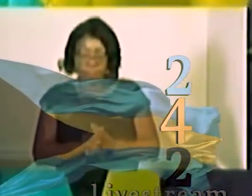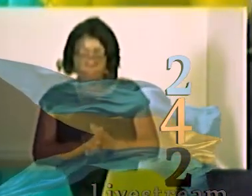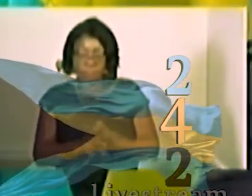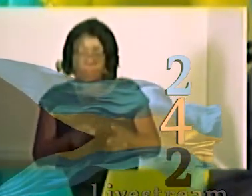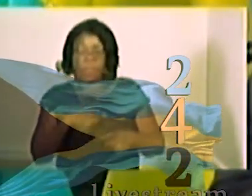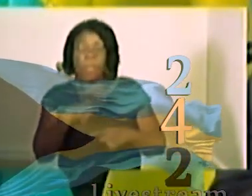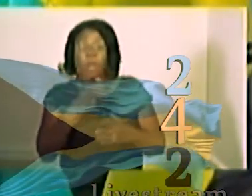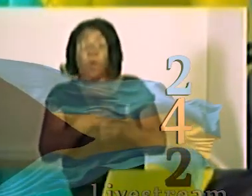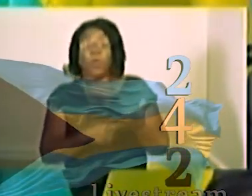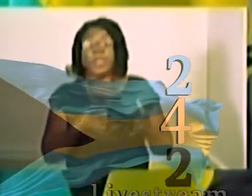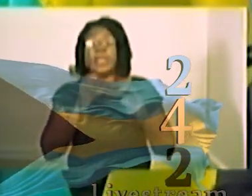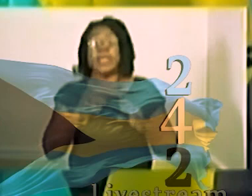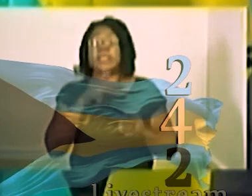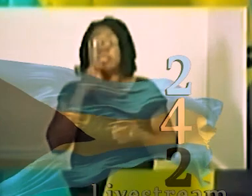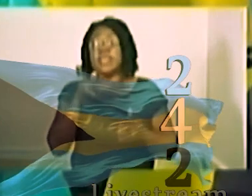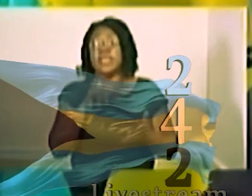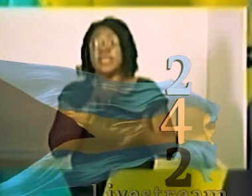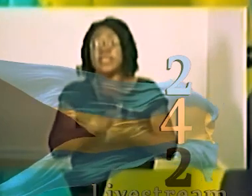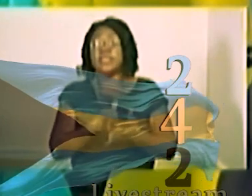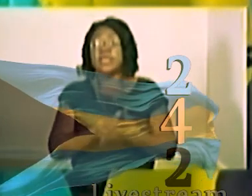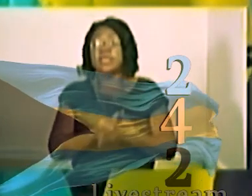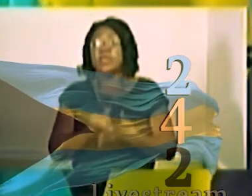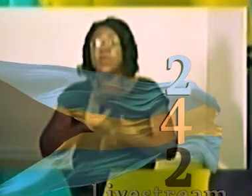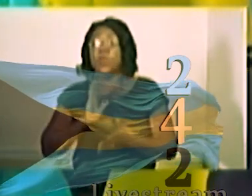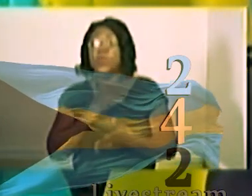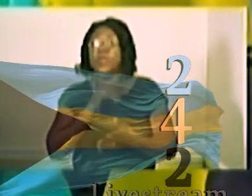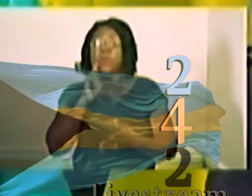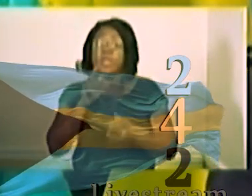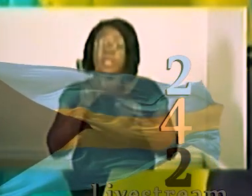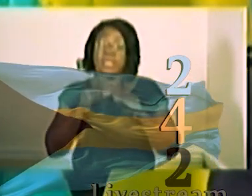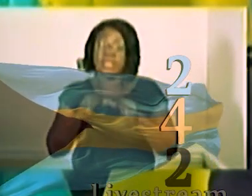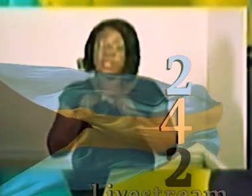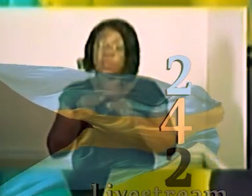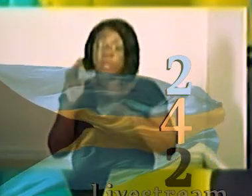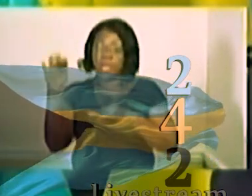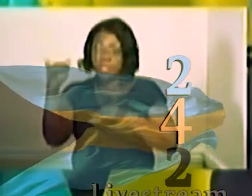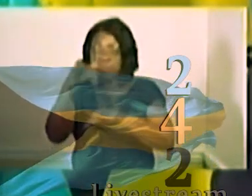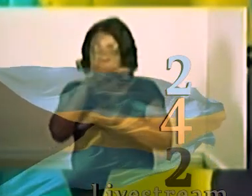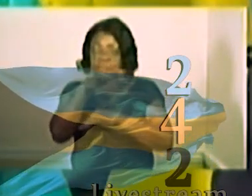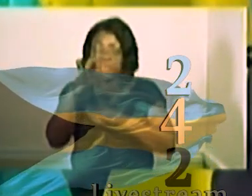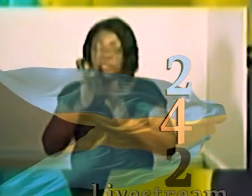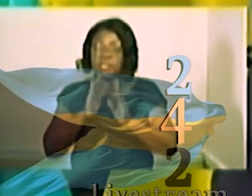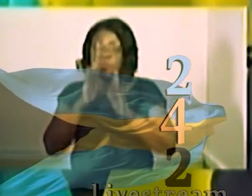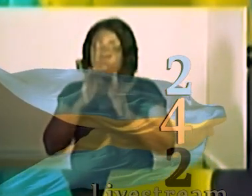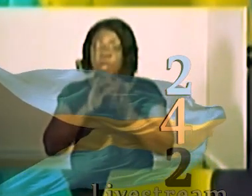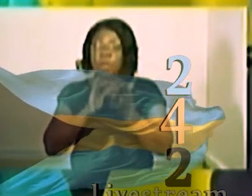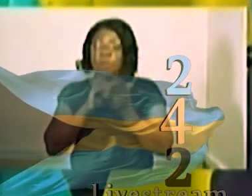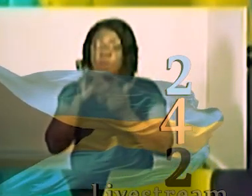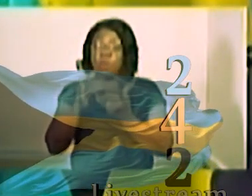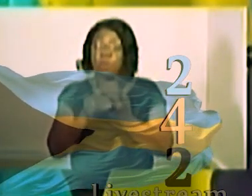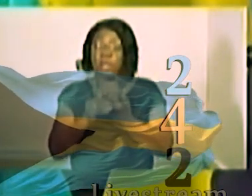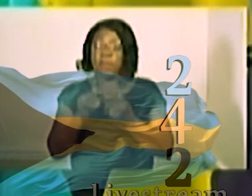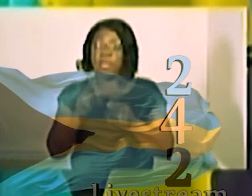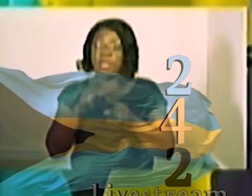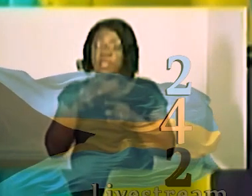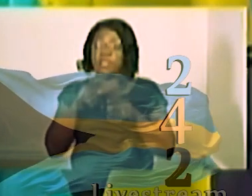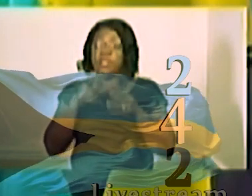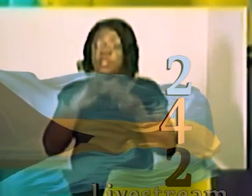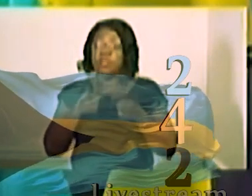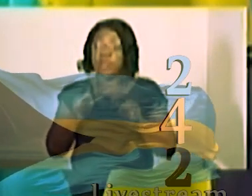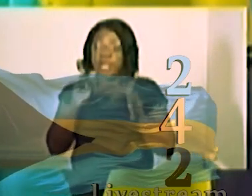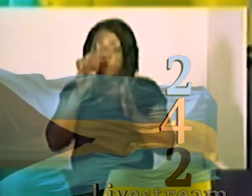What I can say is that we would continue our surveillance program. We would continue to monitor situations and try to minimize